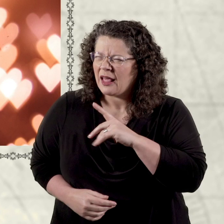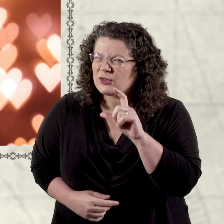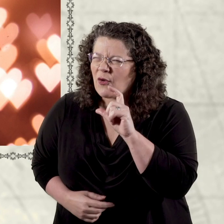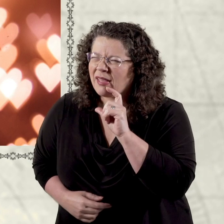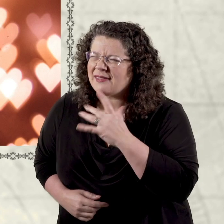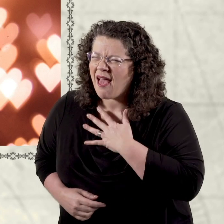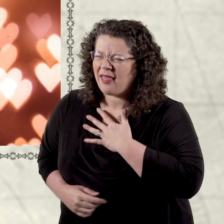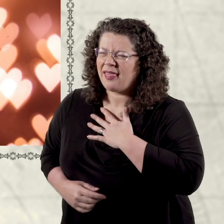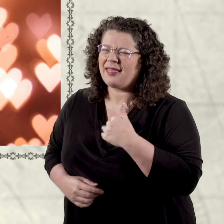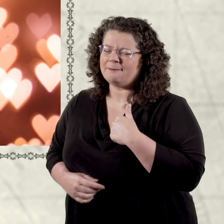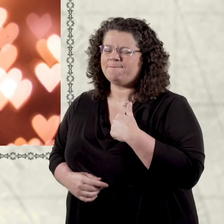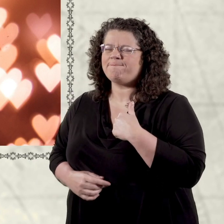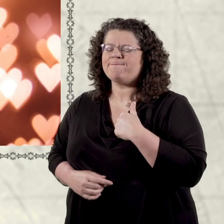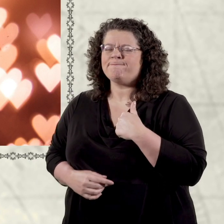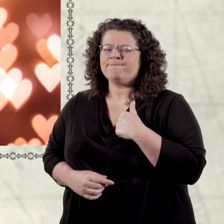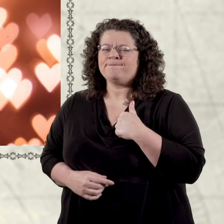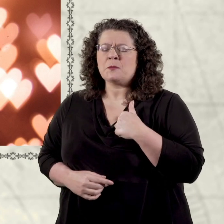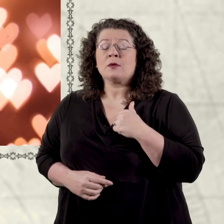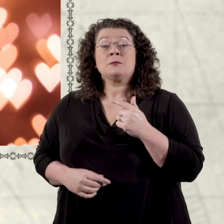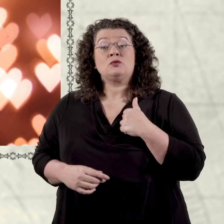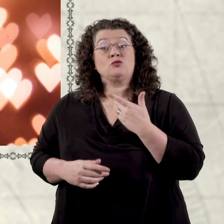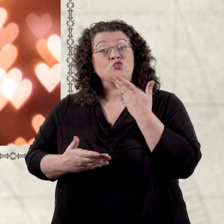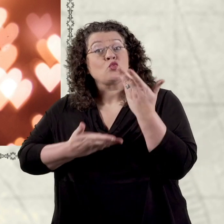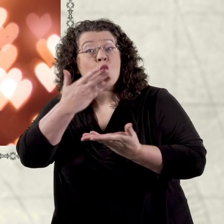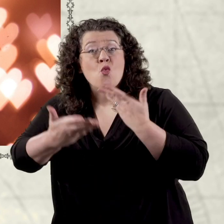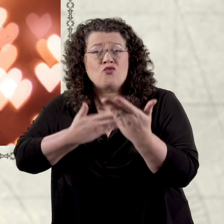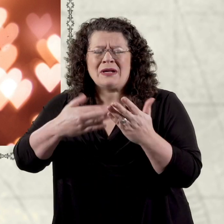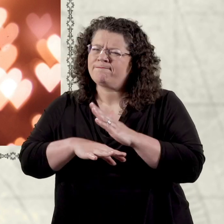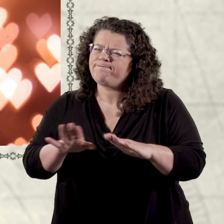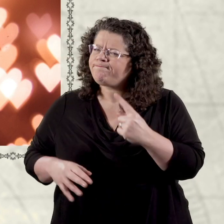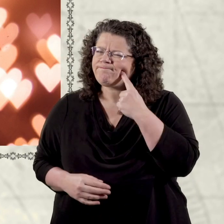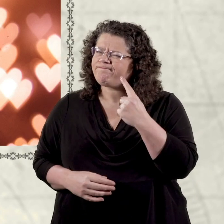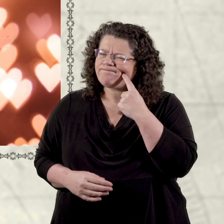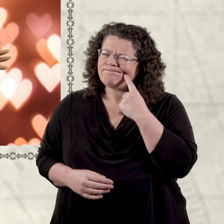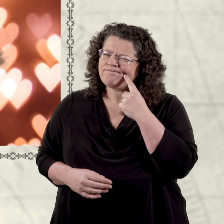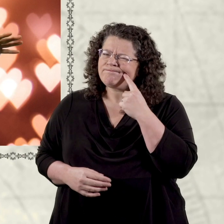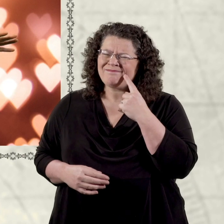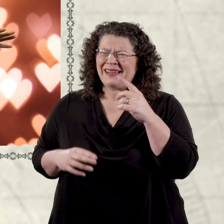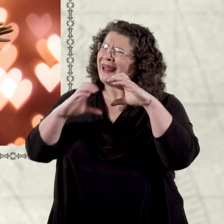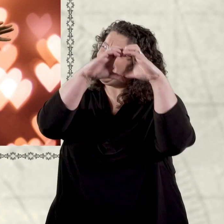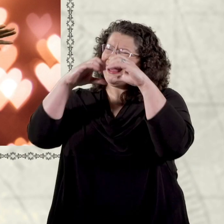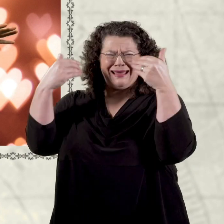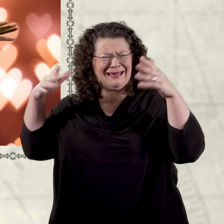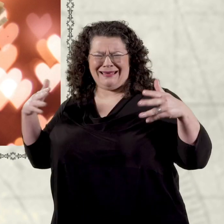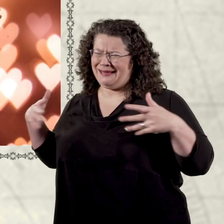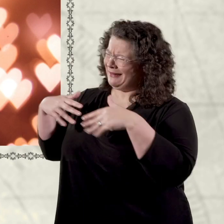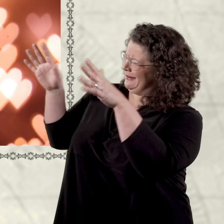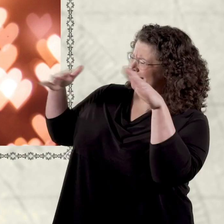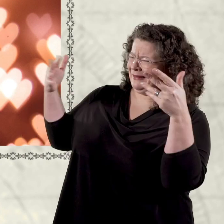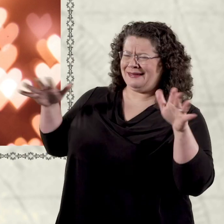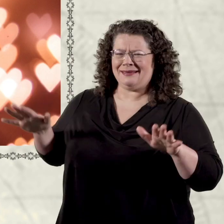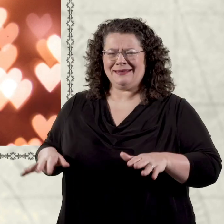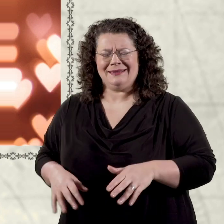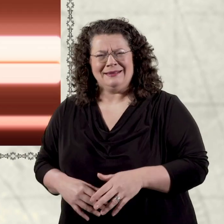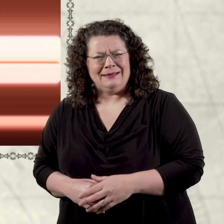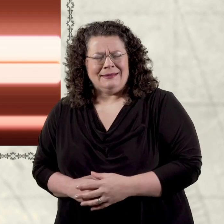bit of chocolate. But my story isn't as simple as that. So can we please get rid of all this lovey-dovey stuff?